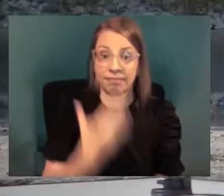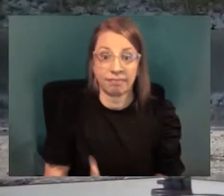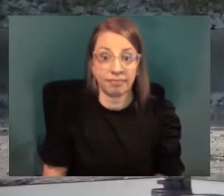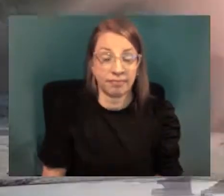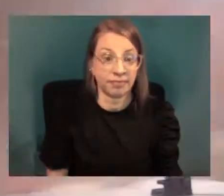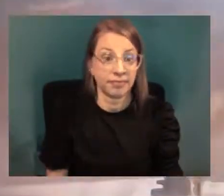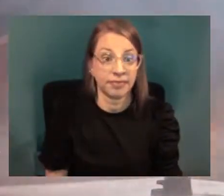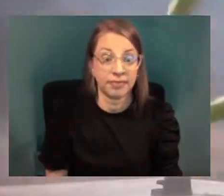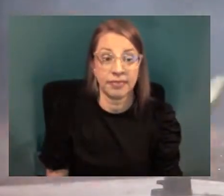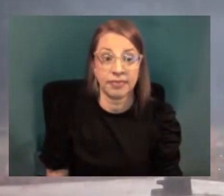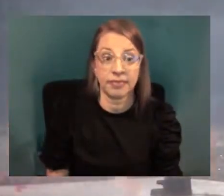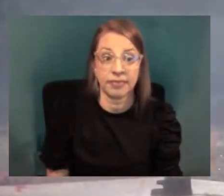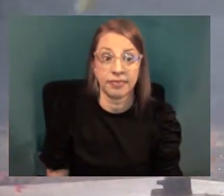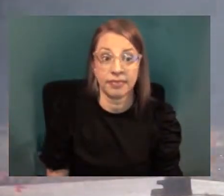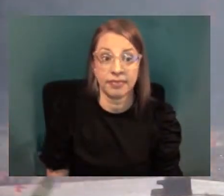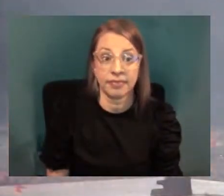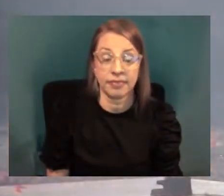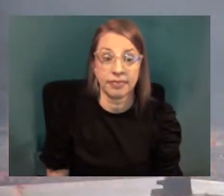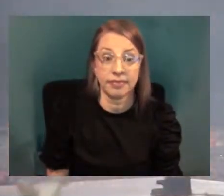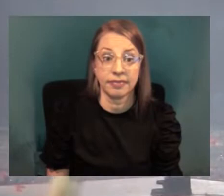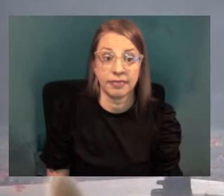Yes. So just to say,